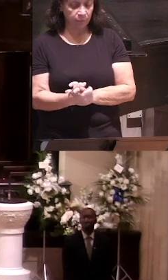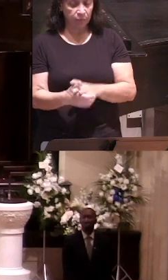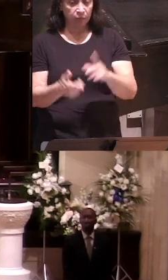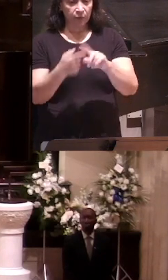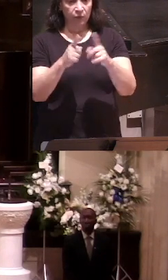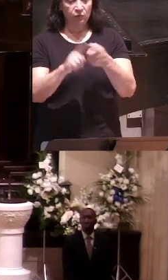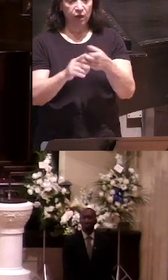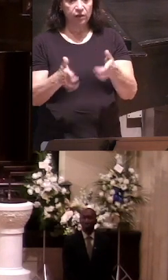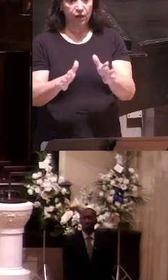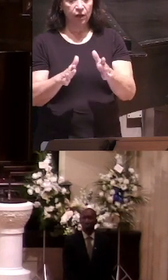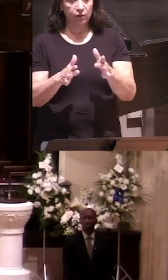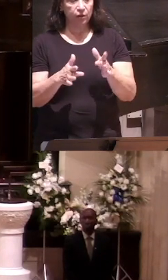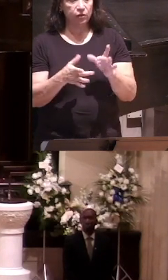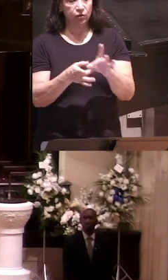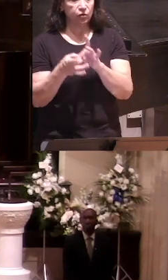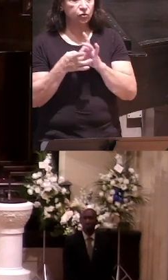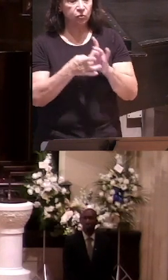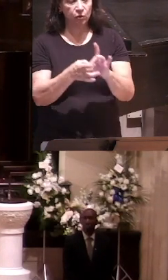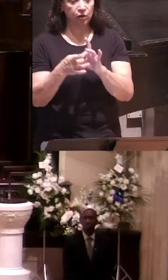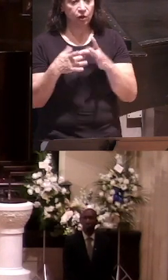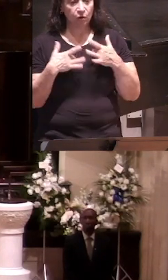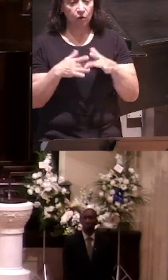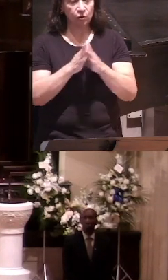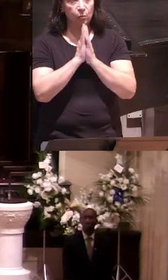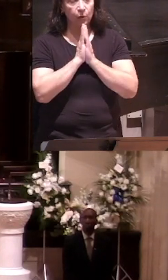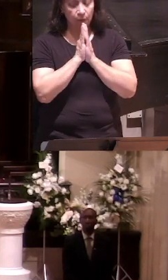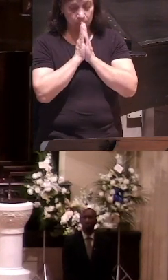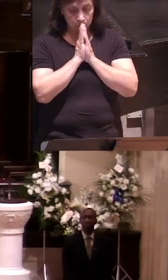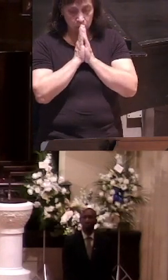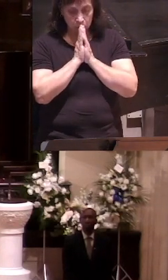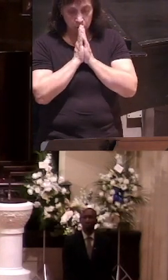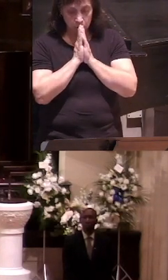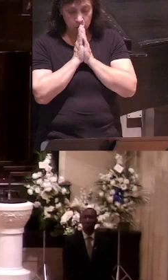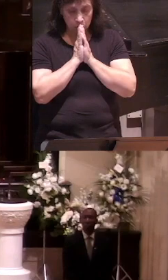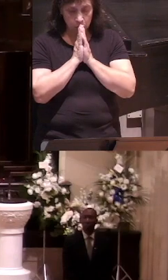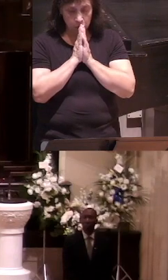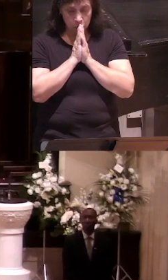Friends, let us join our hearts together now in prayer.